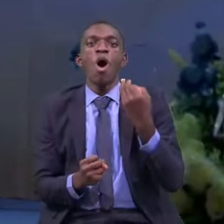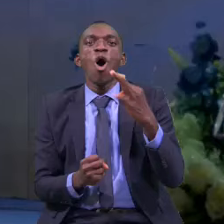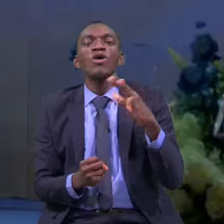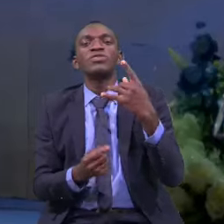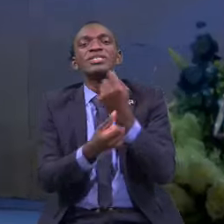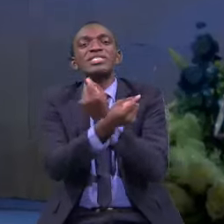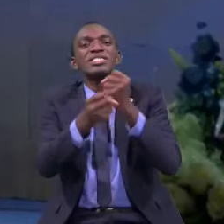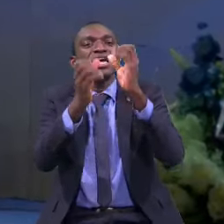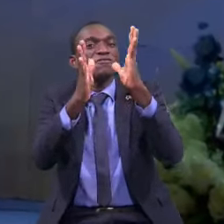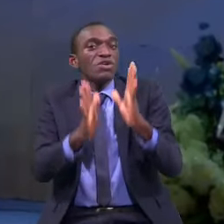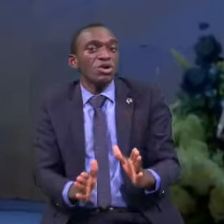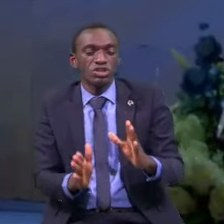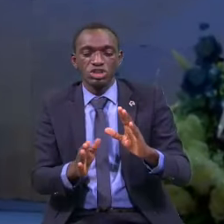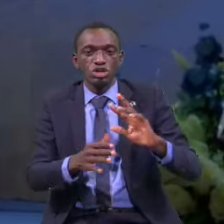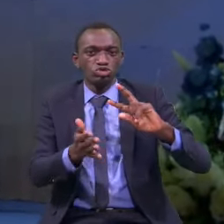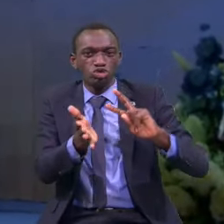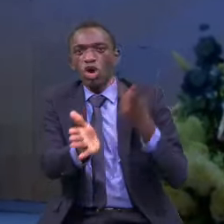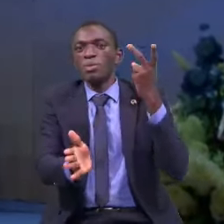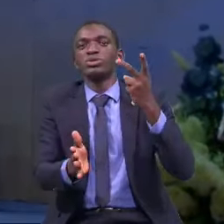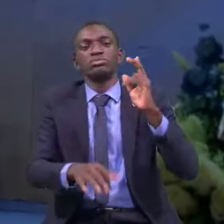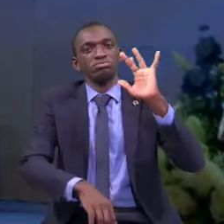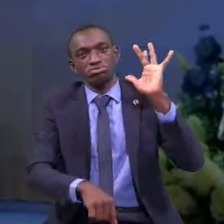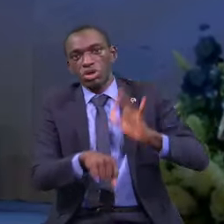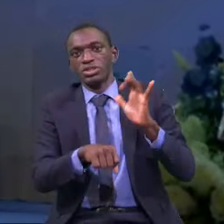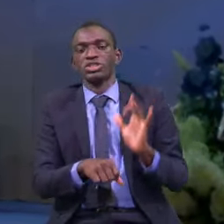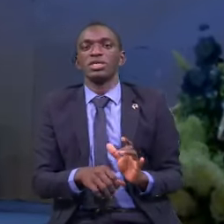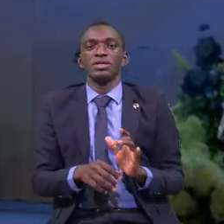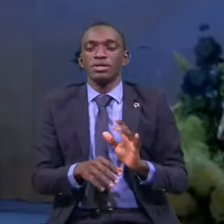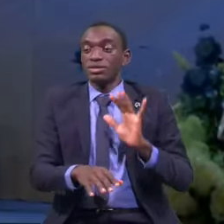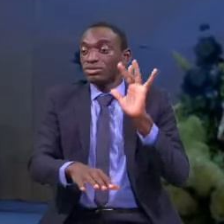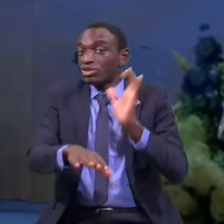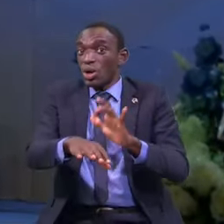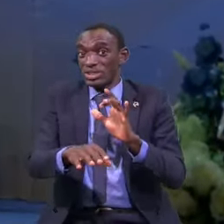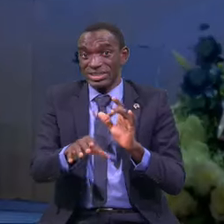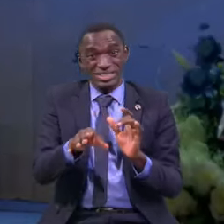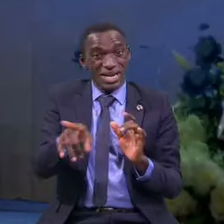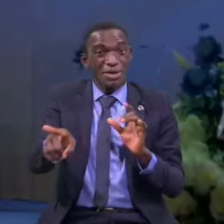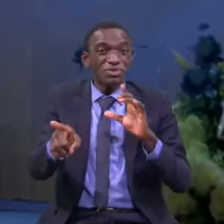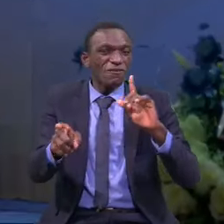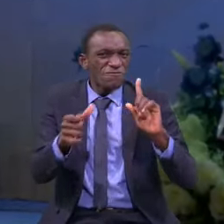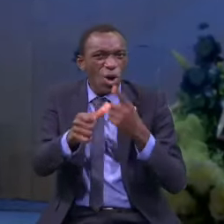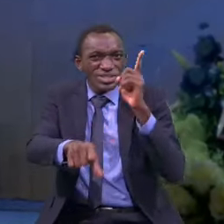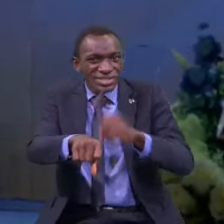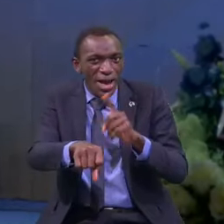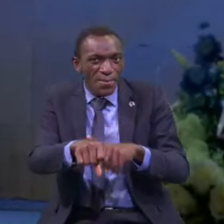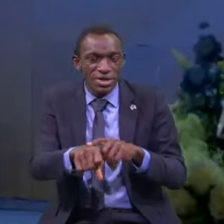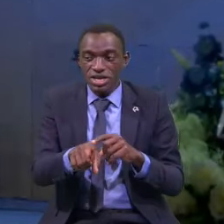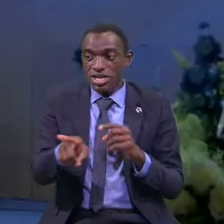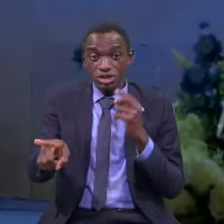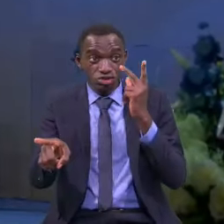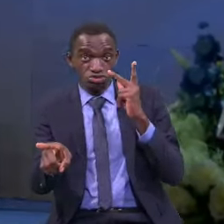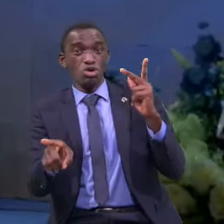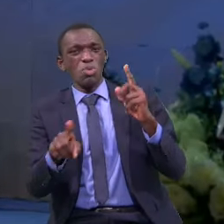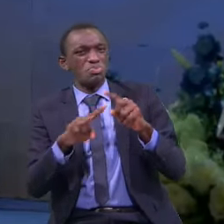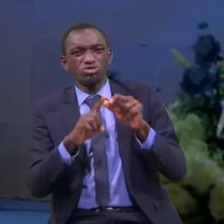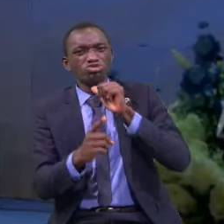Savior's double touch. Touch him the first time. He saw, but not